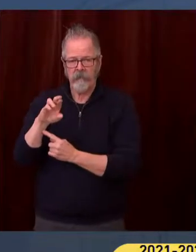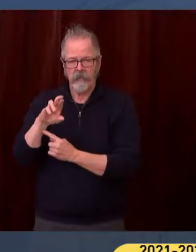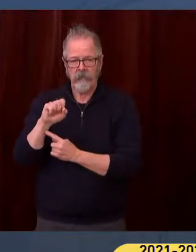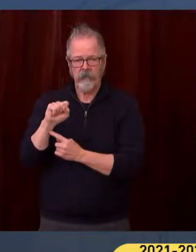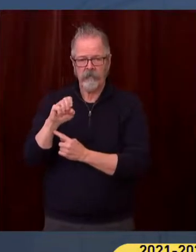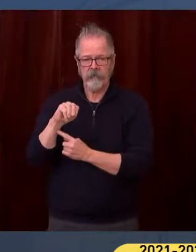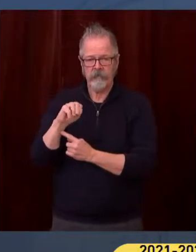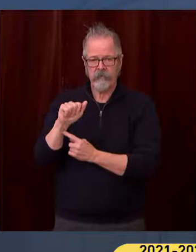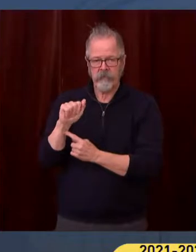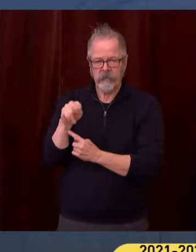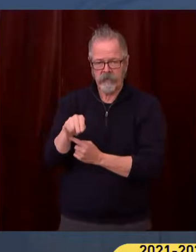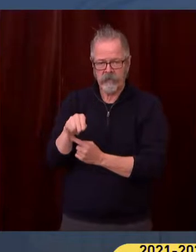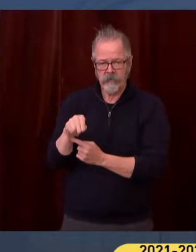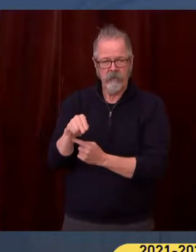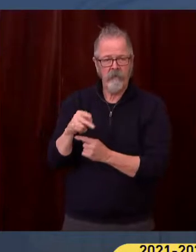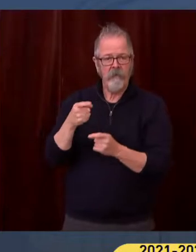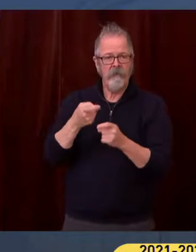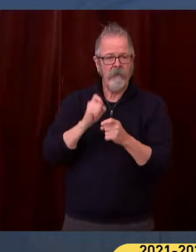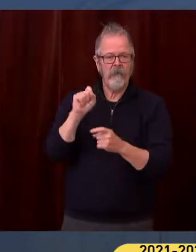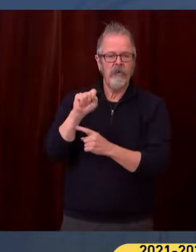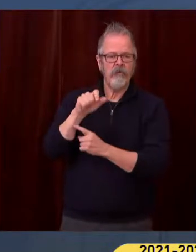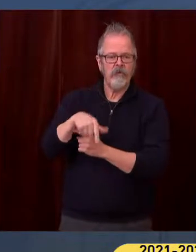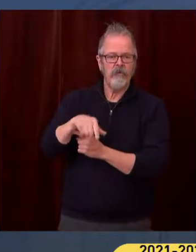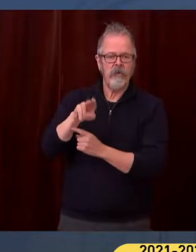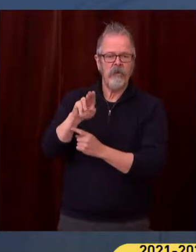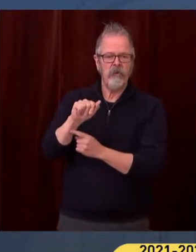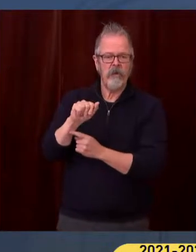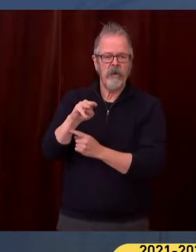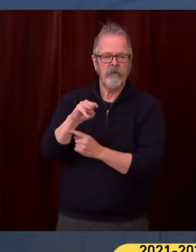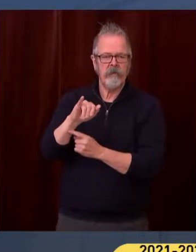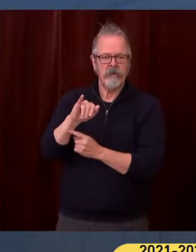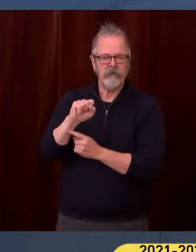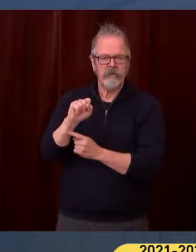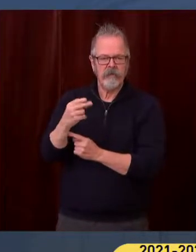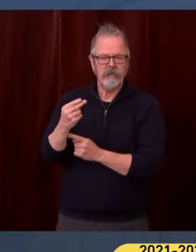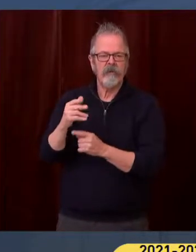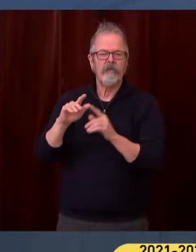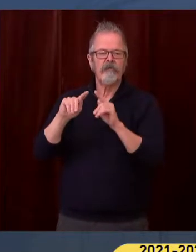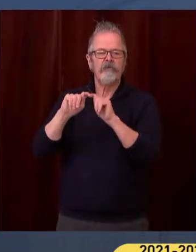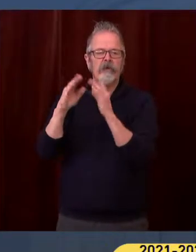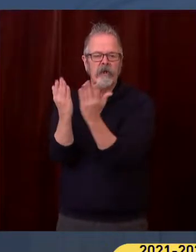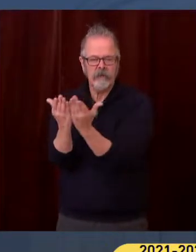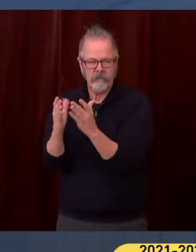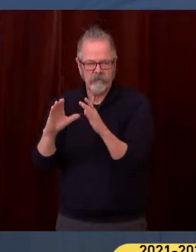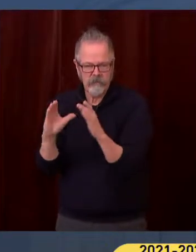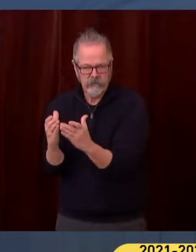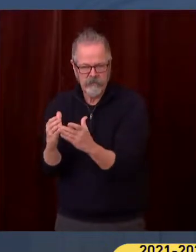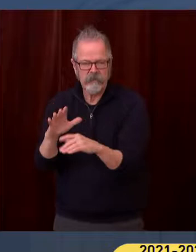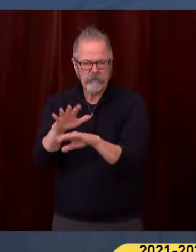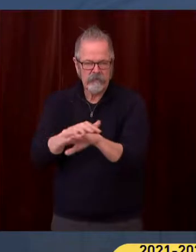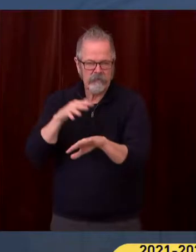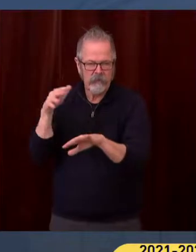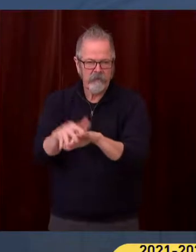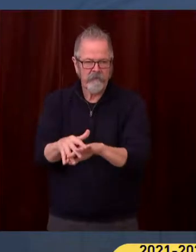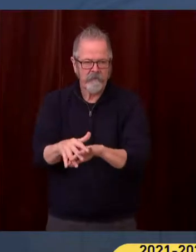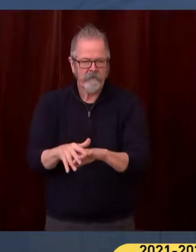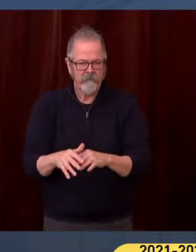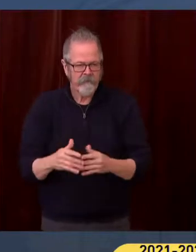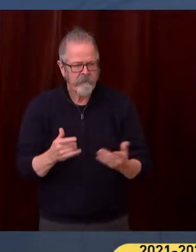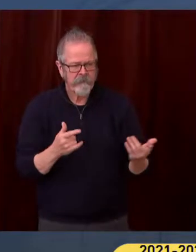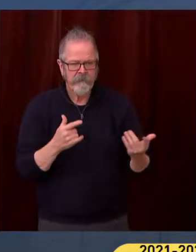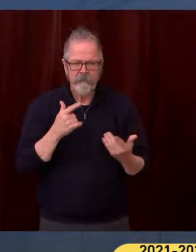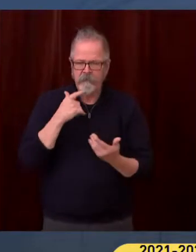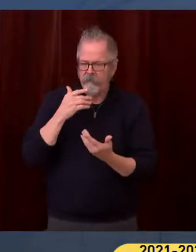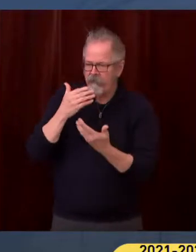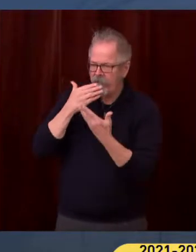us. Mr. Chair. Thank you for the honor, Governor. And thank you for all your work with the tribes through your first two terms. I'm looking forward to more in the third